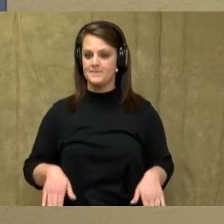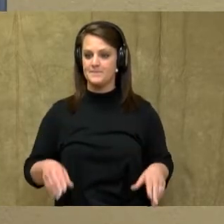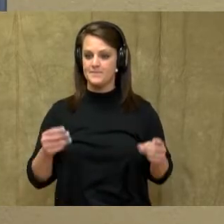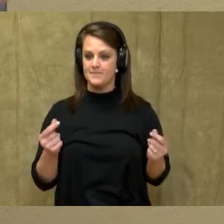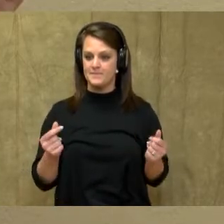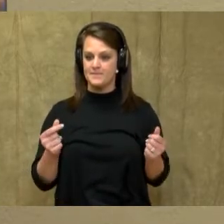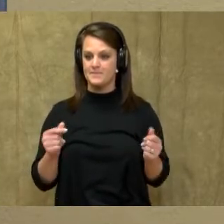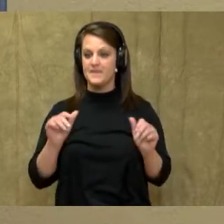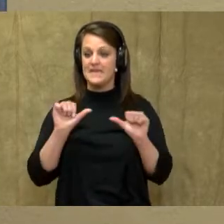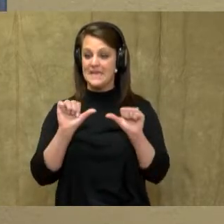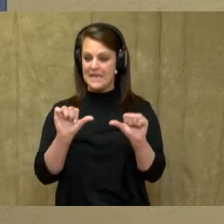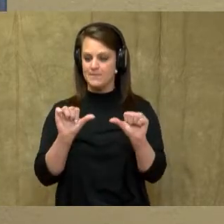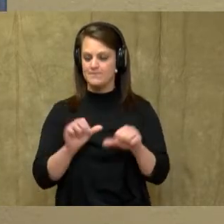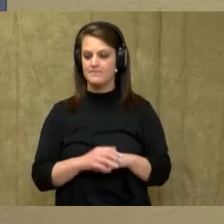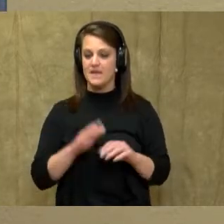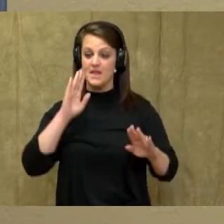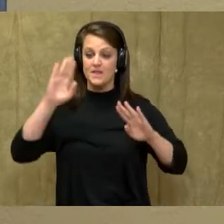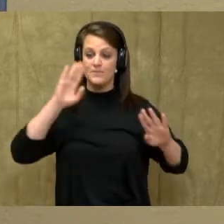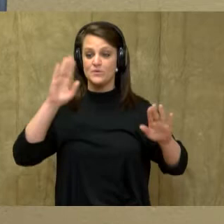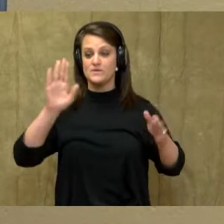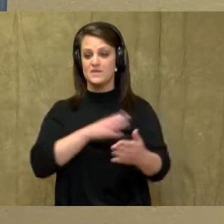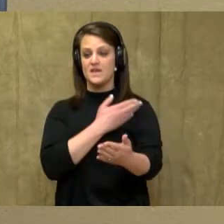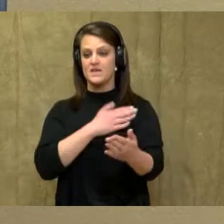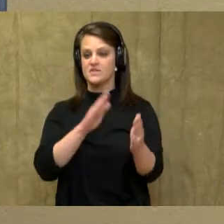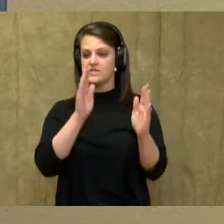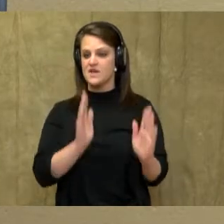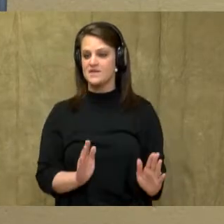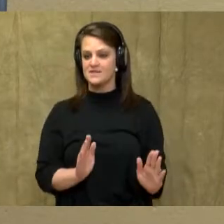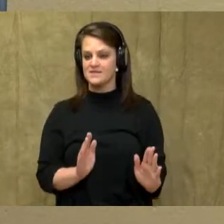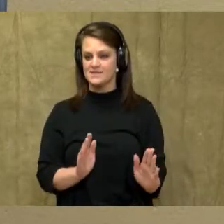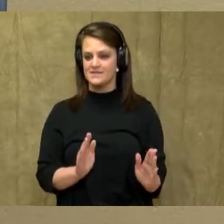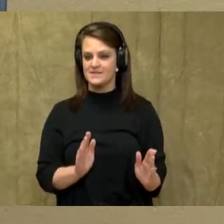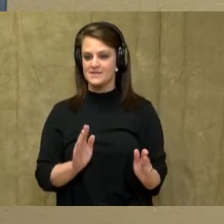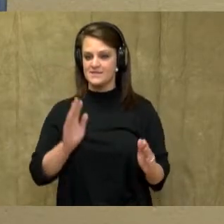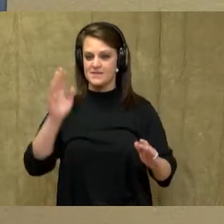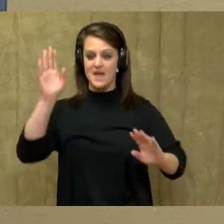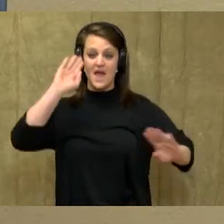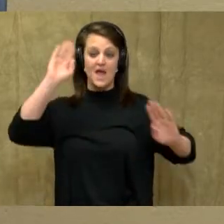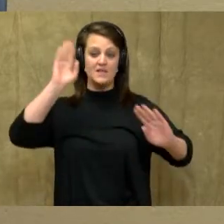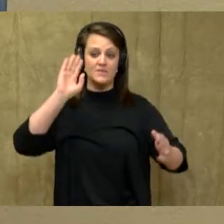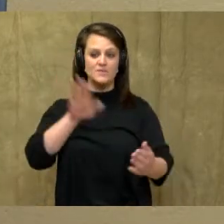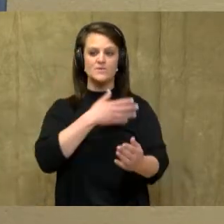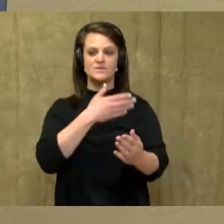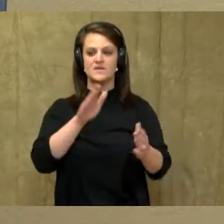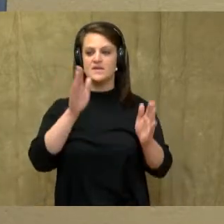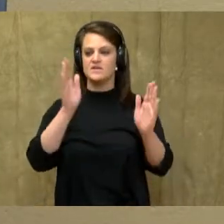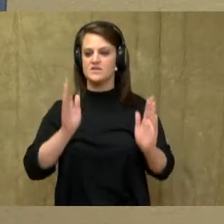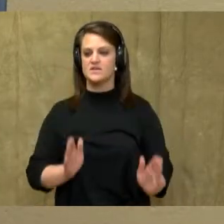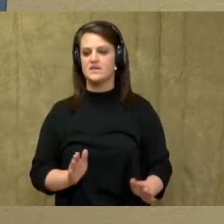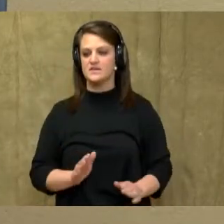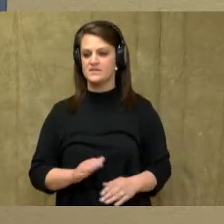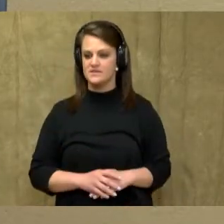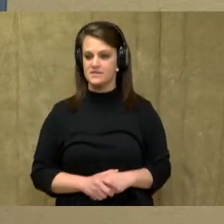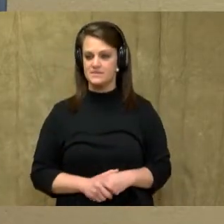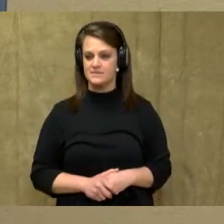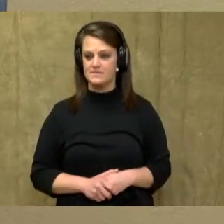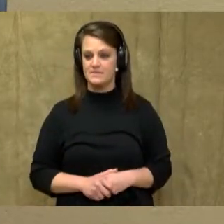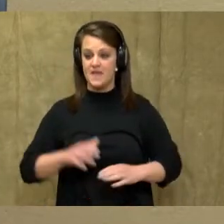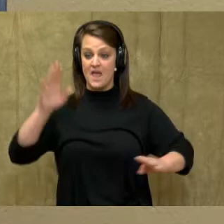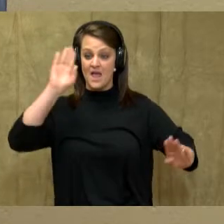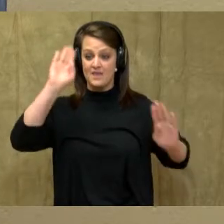going. And sing. Hello, musicians. Hello,